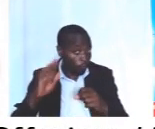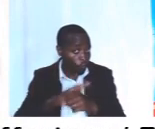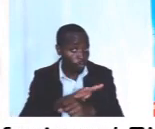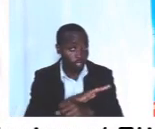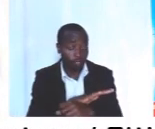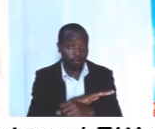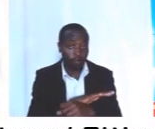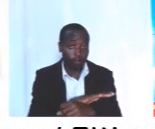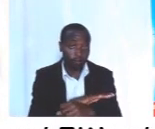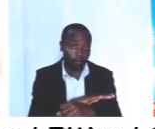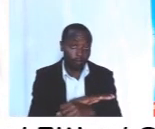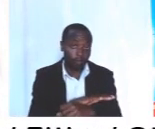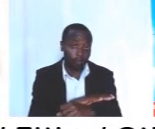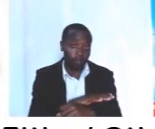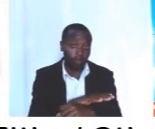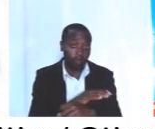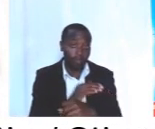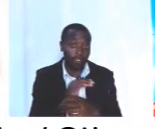And